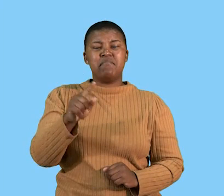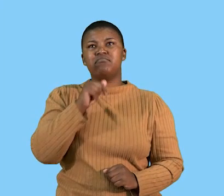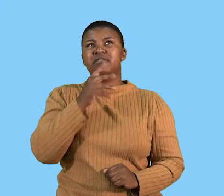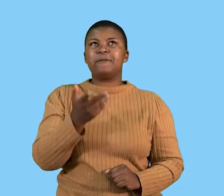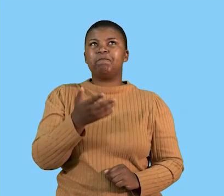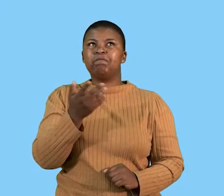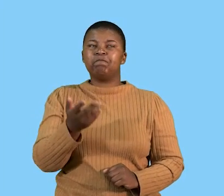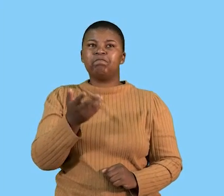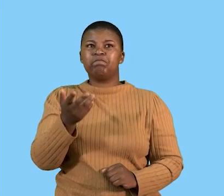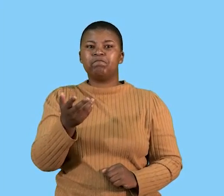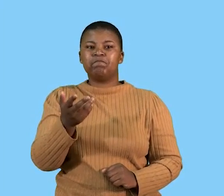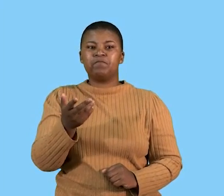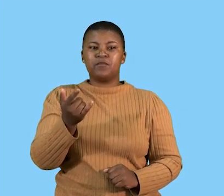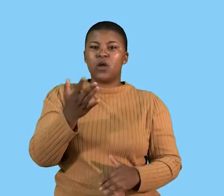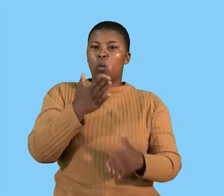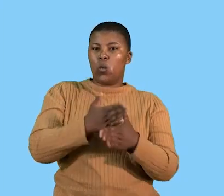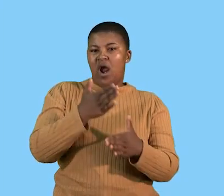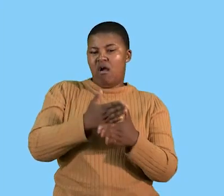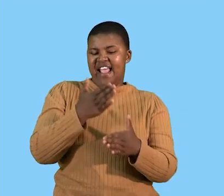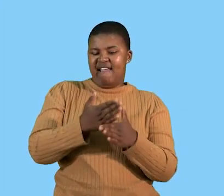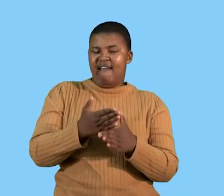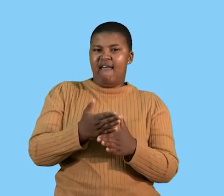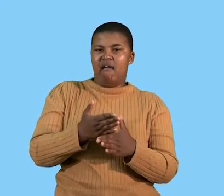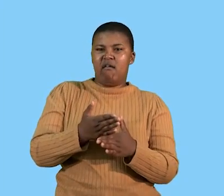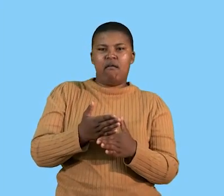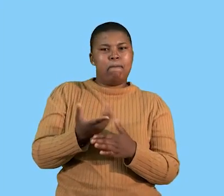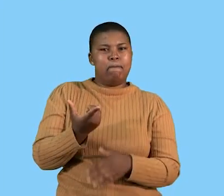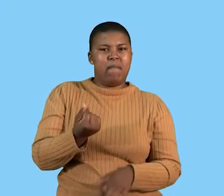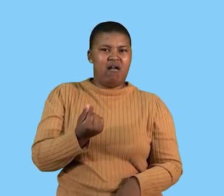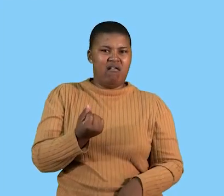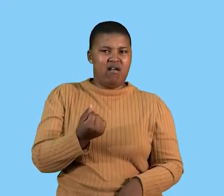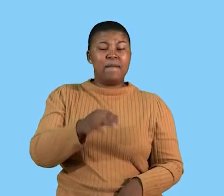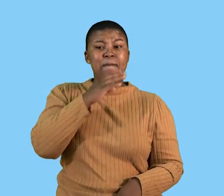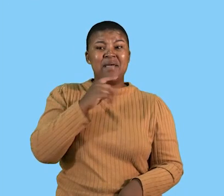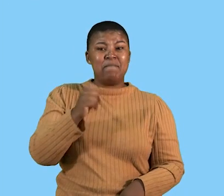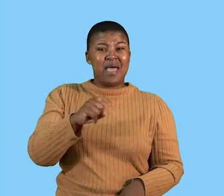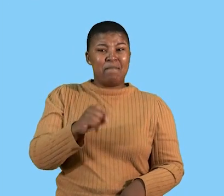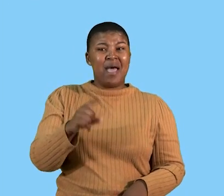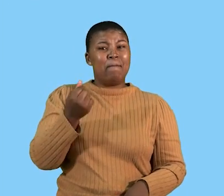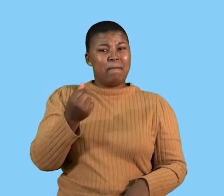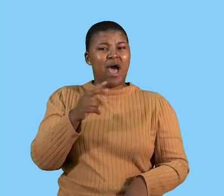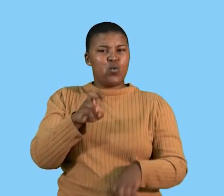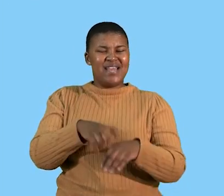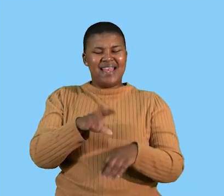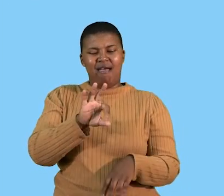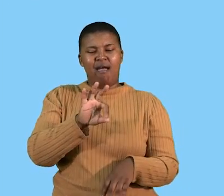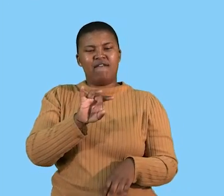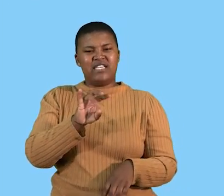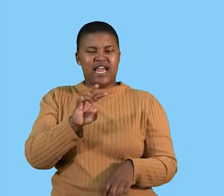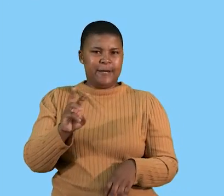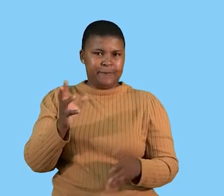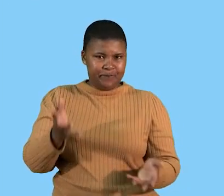about it's an estimate of our working capital. So this is basically the money we need for